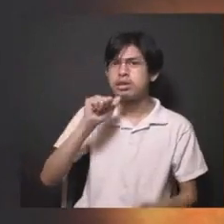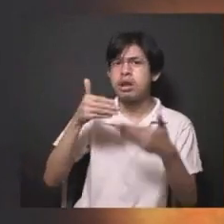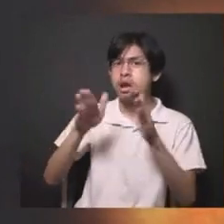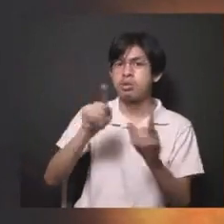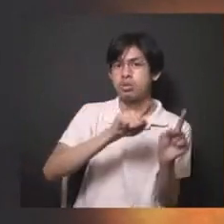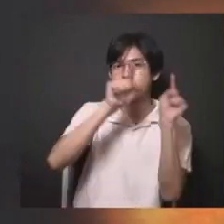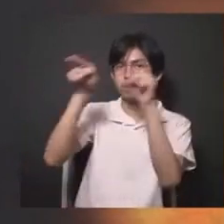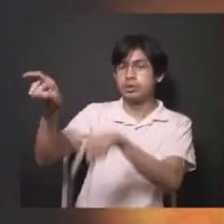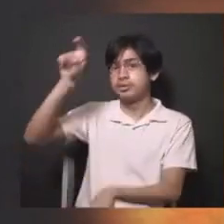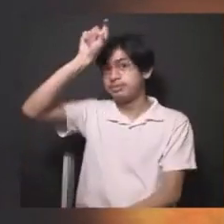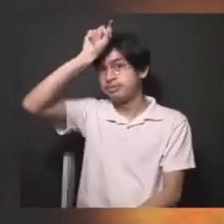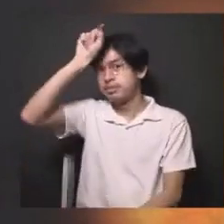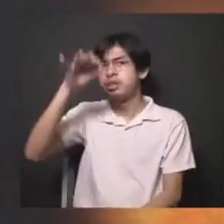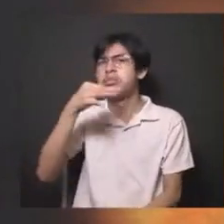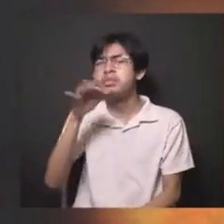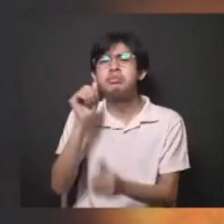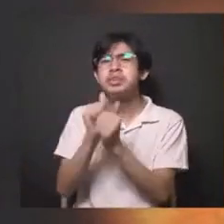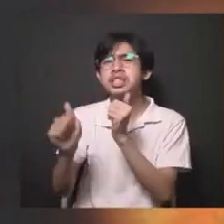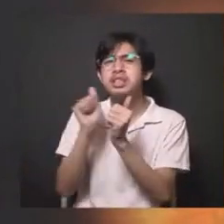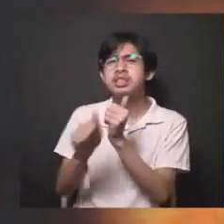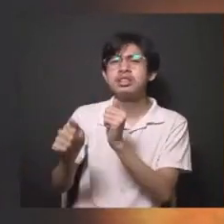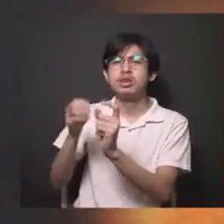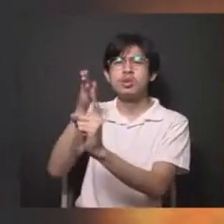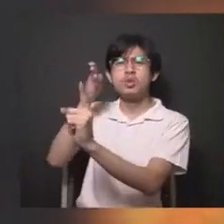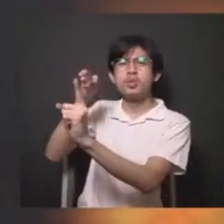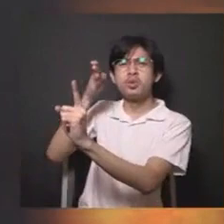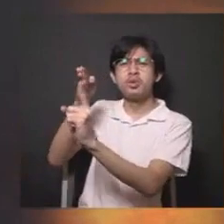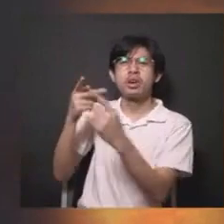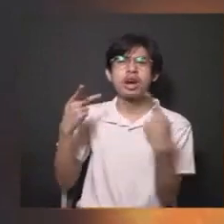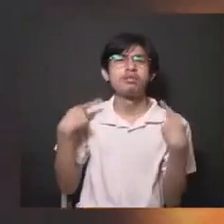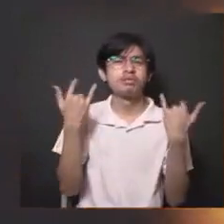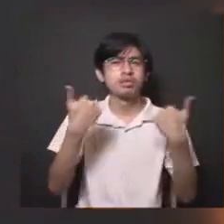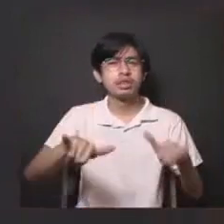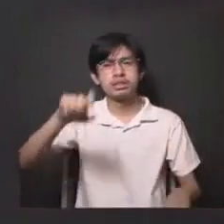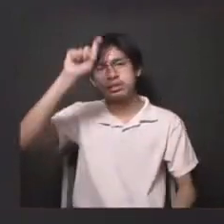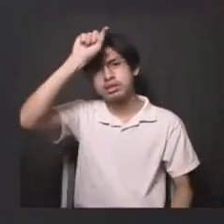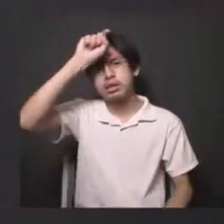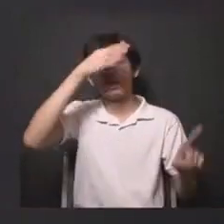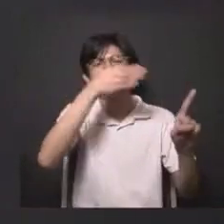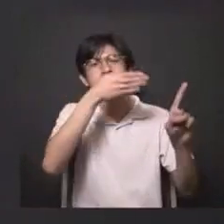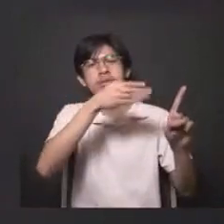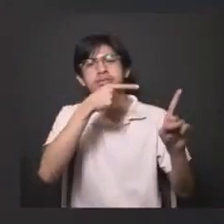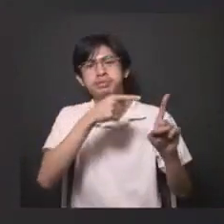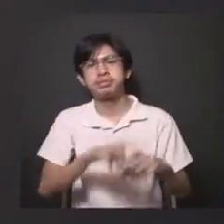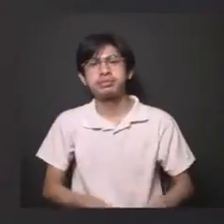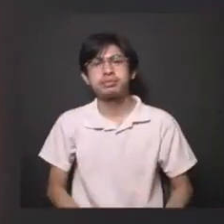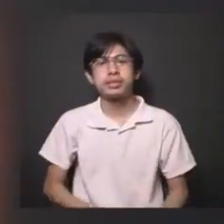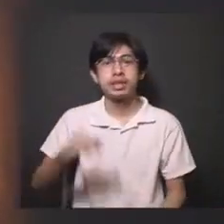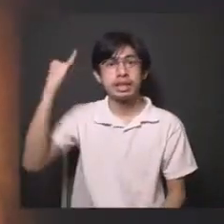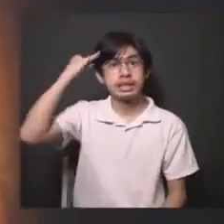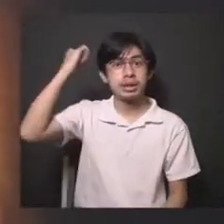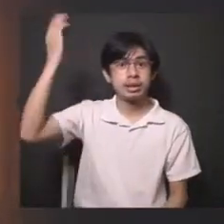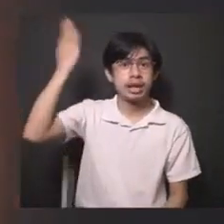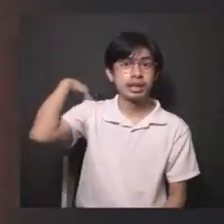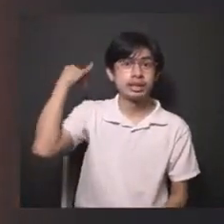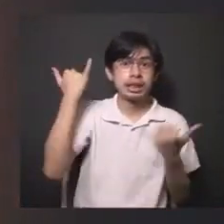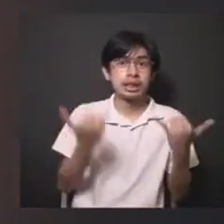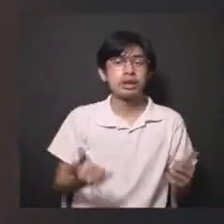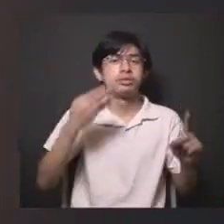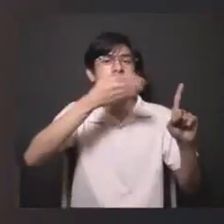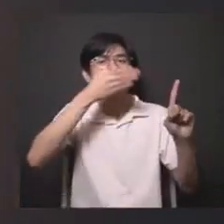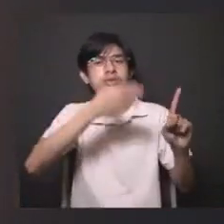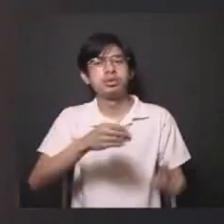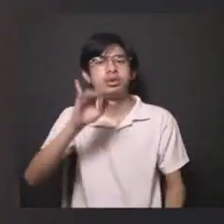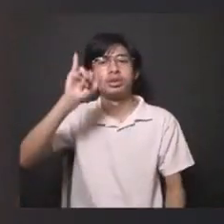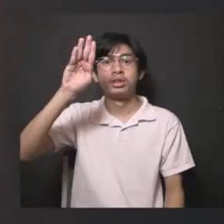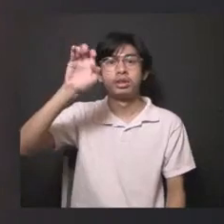that there's still favoritism. That's what we talked about last Sunday. And so now they're on their way to the journey towards Egypt. And then it